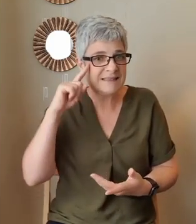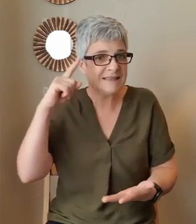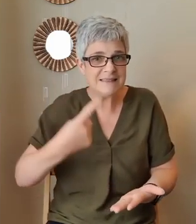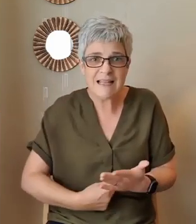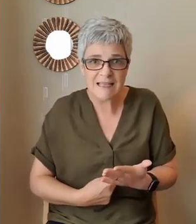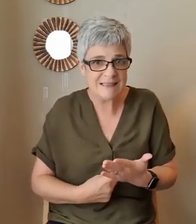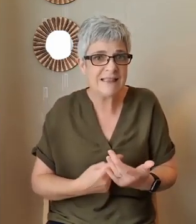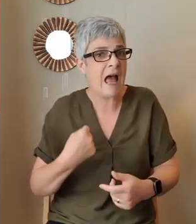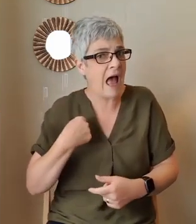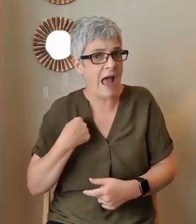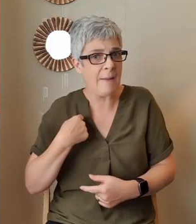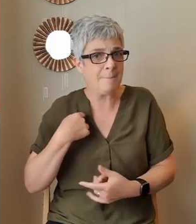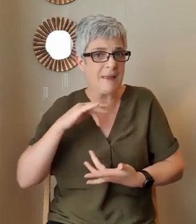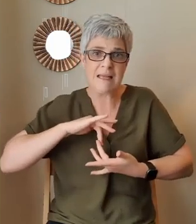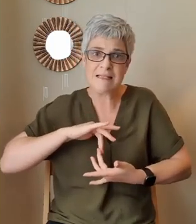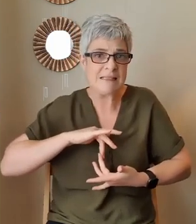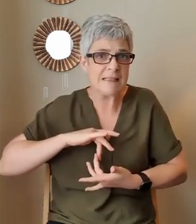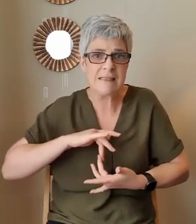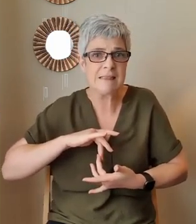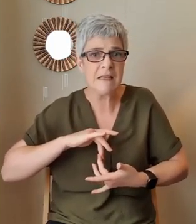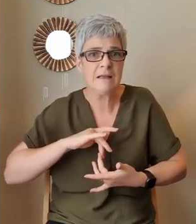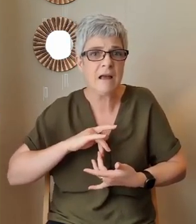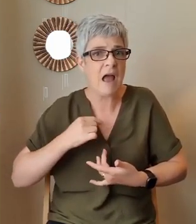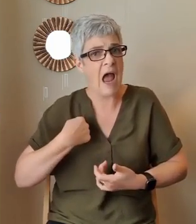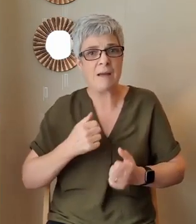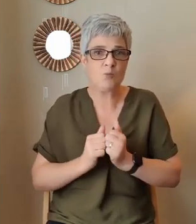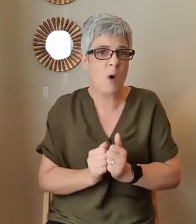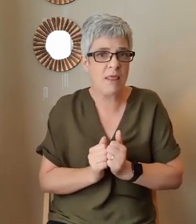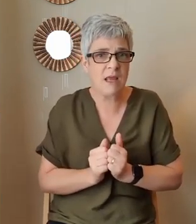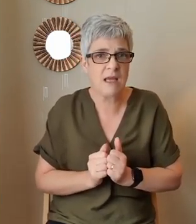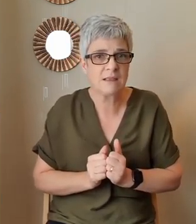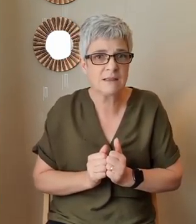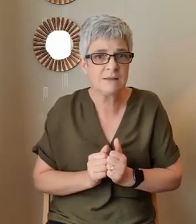that I am innocent, declare myself innocent, and make myself worthy.